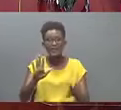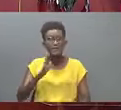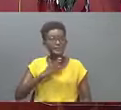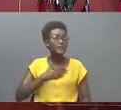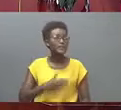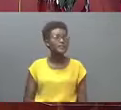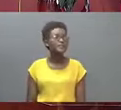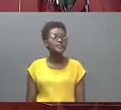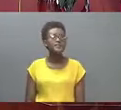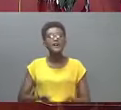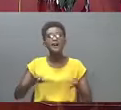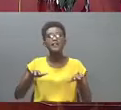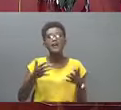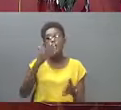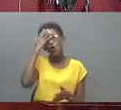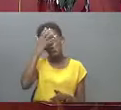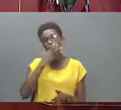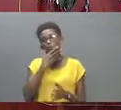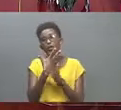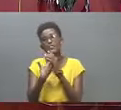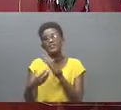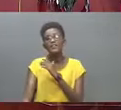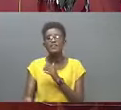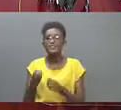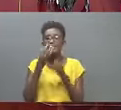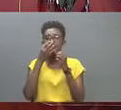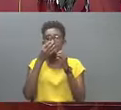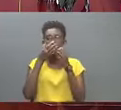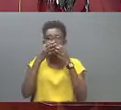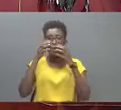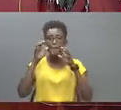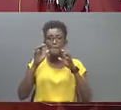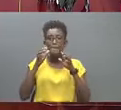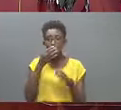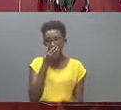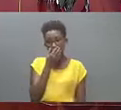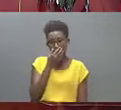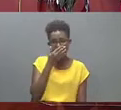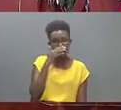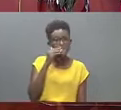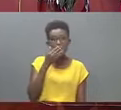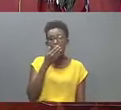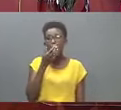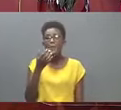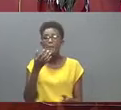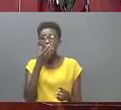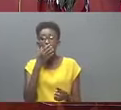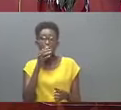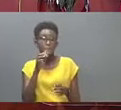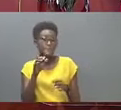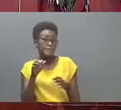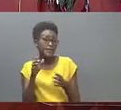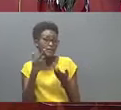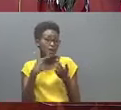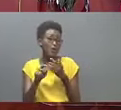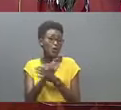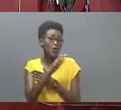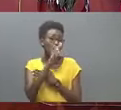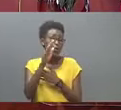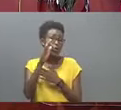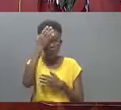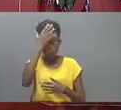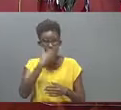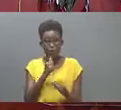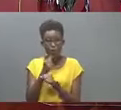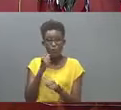blessings of God. Nubwo nzi ko umuntu yatakaje imigisha y'Imana. When man sinned, he lost the glory of God. Umuntu akoze icyaha atakaje icyubahiro cy'Imana.